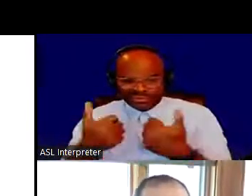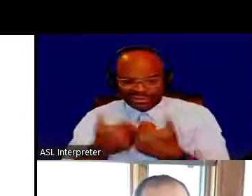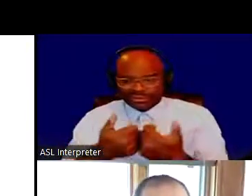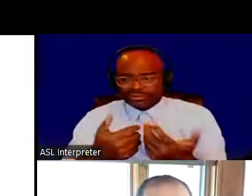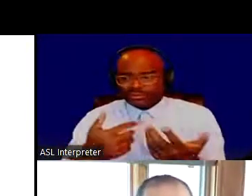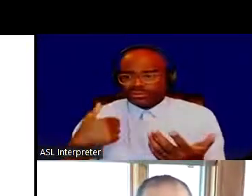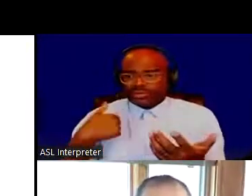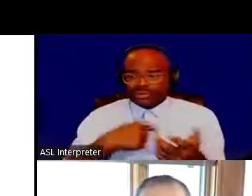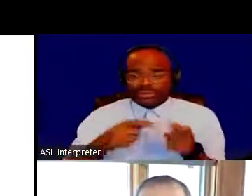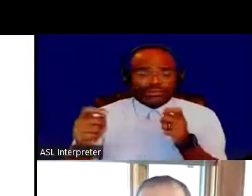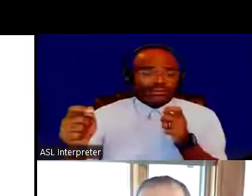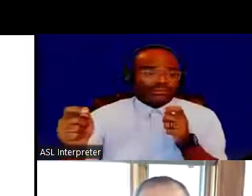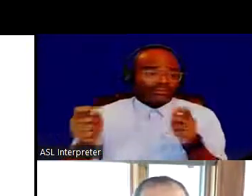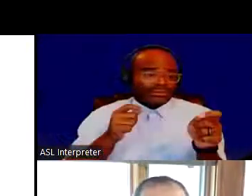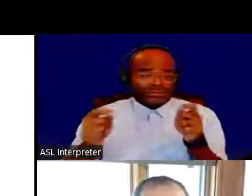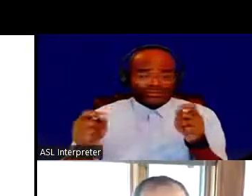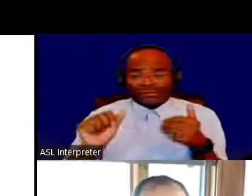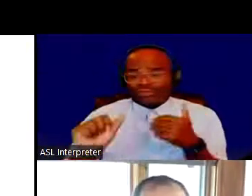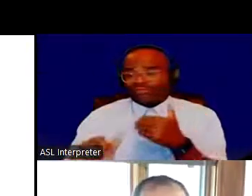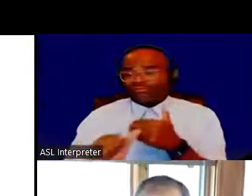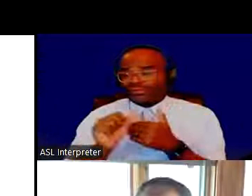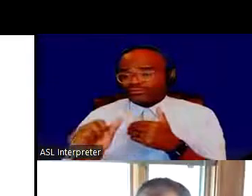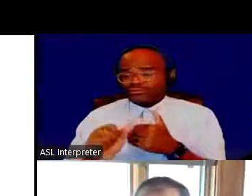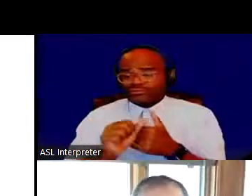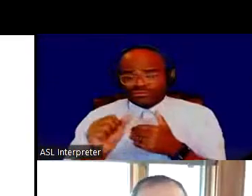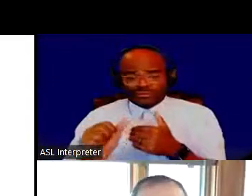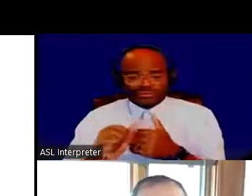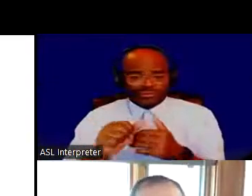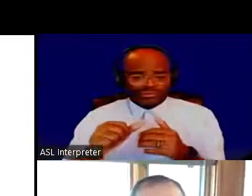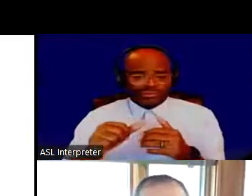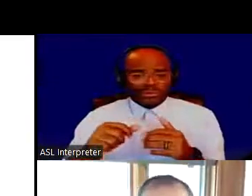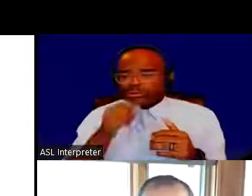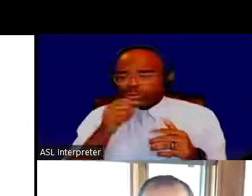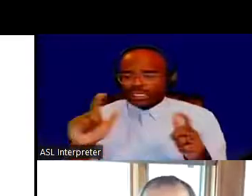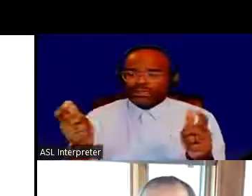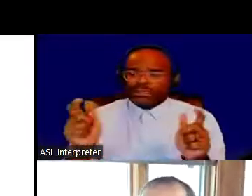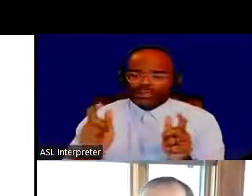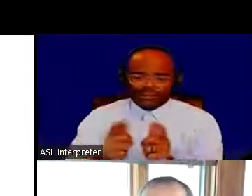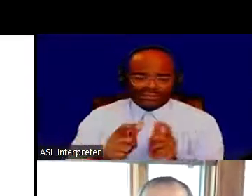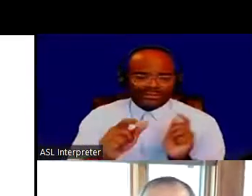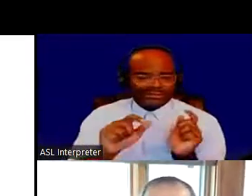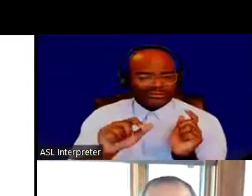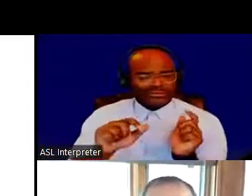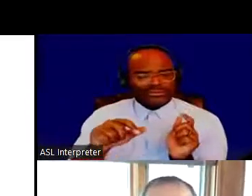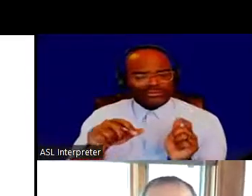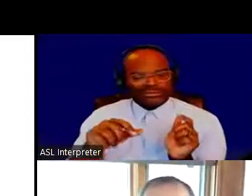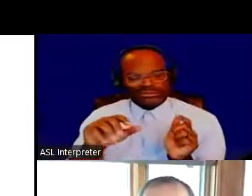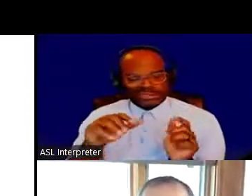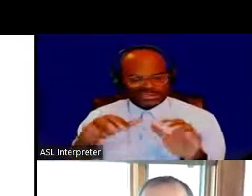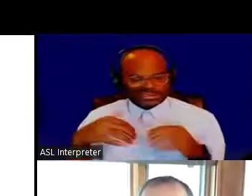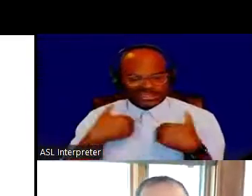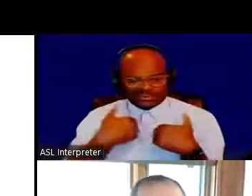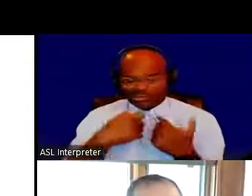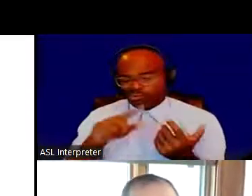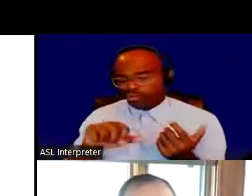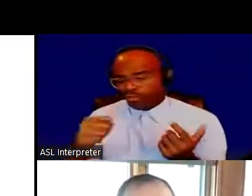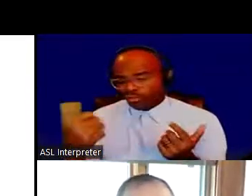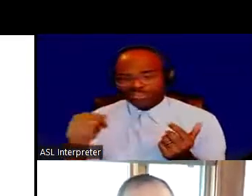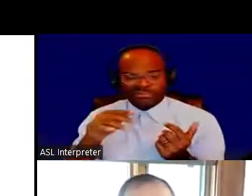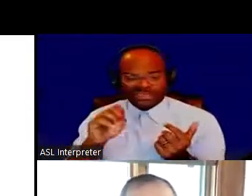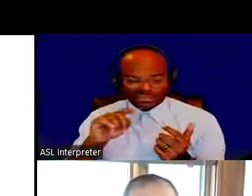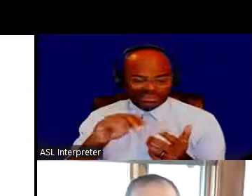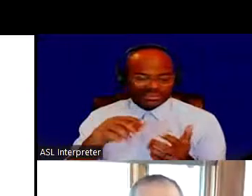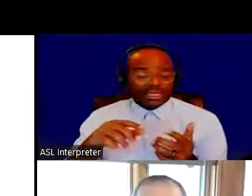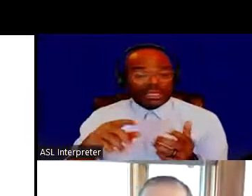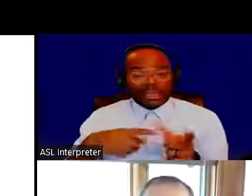managing threatened or endangered species, or addressing invasive species, that's all daunting. And then you throw climate